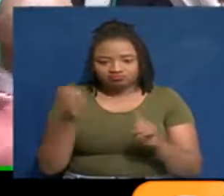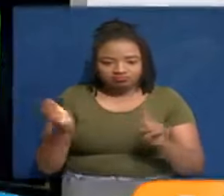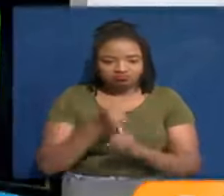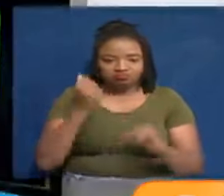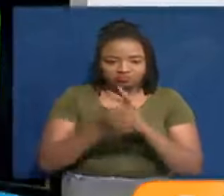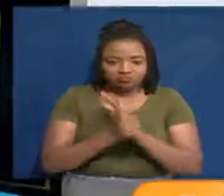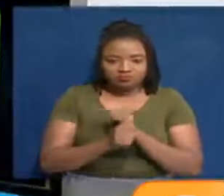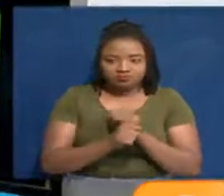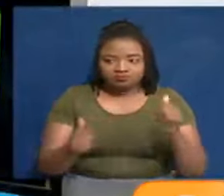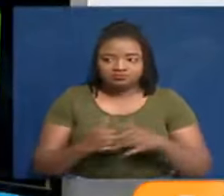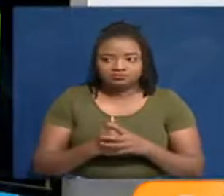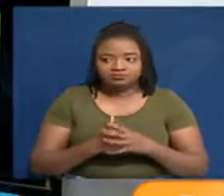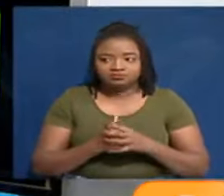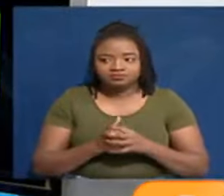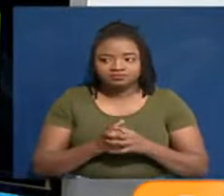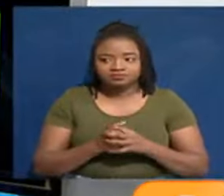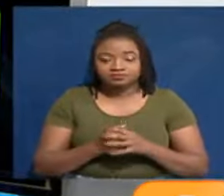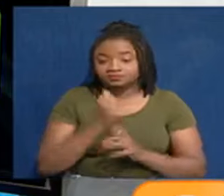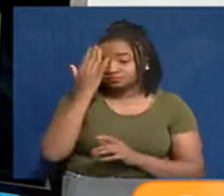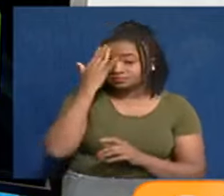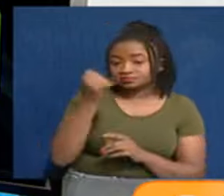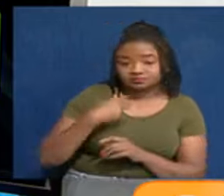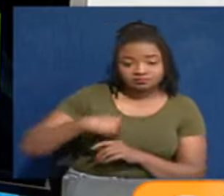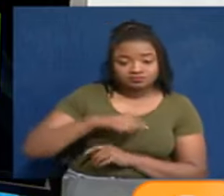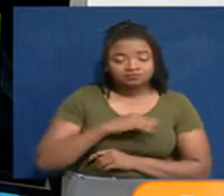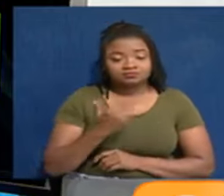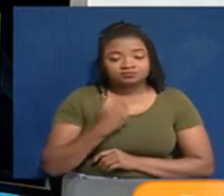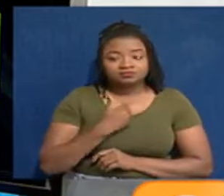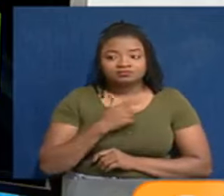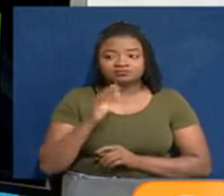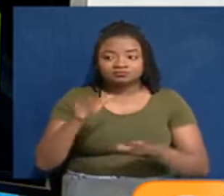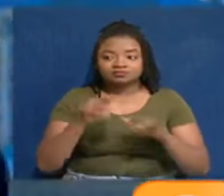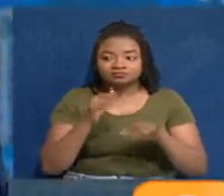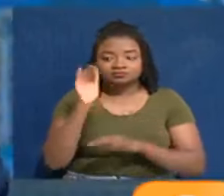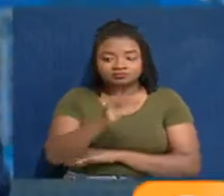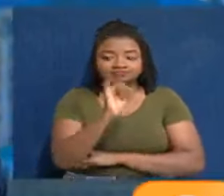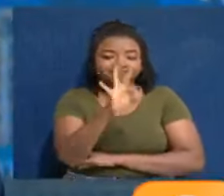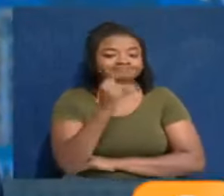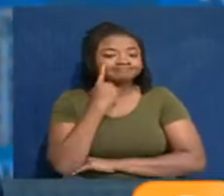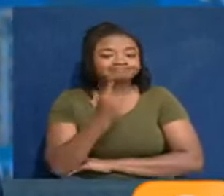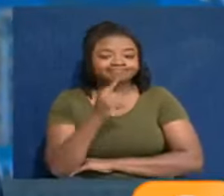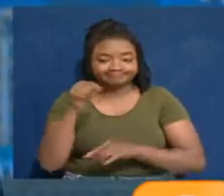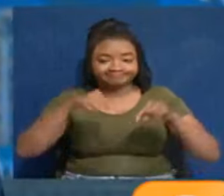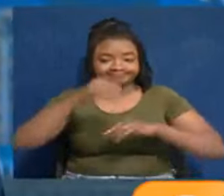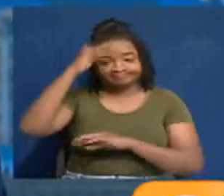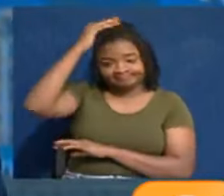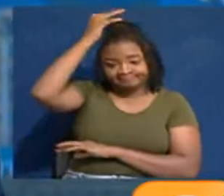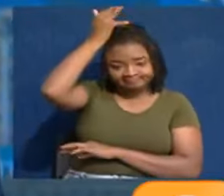brain drain? Exactly, because we have a large expense. Let me ask you, if you look at the number of nurses that